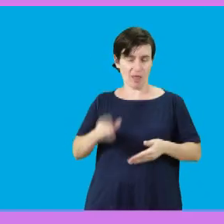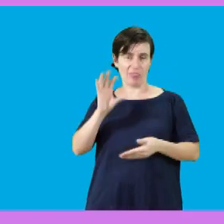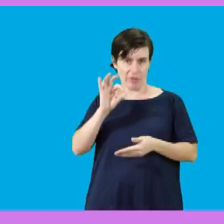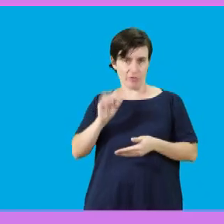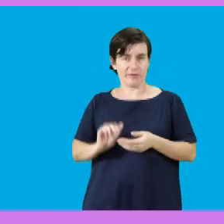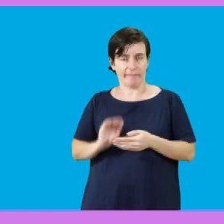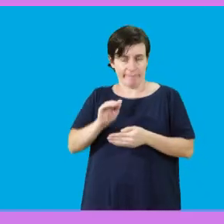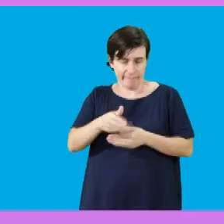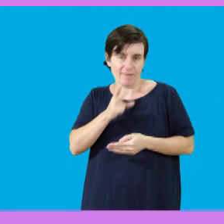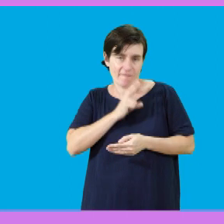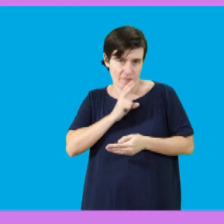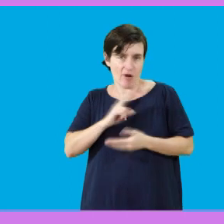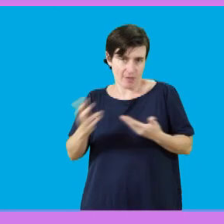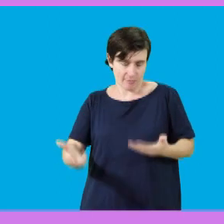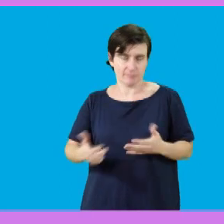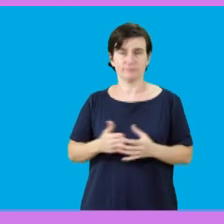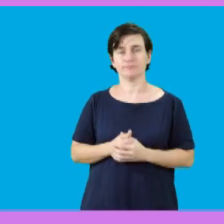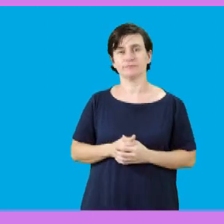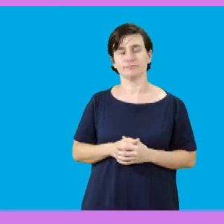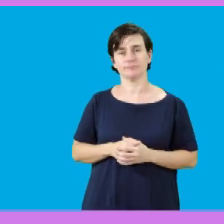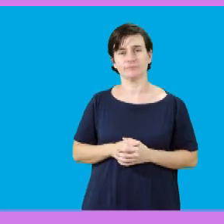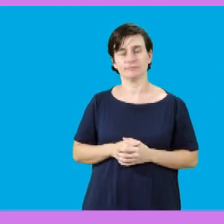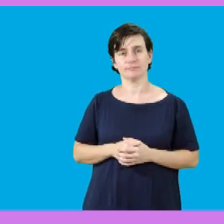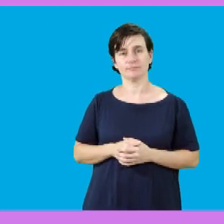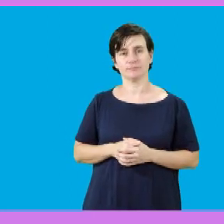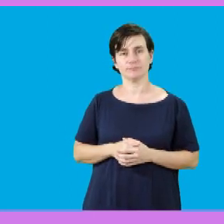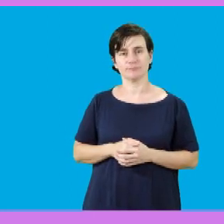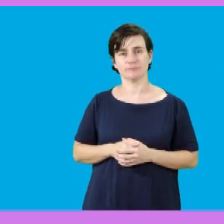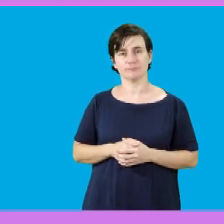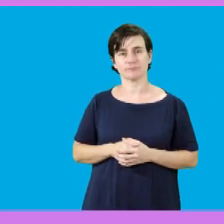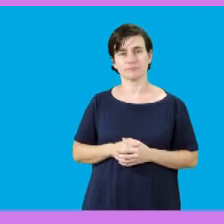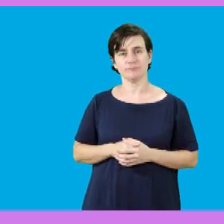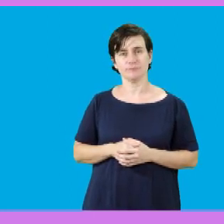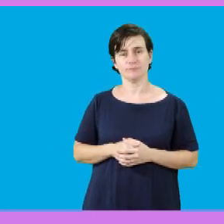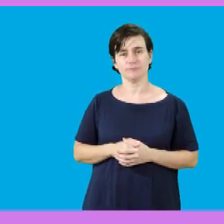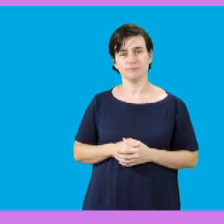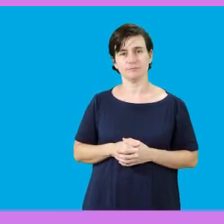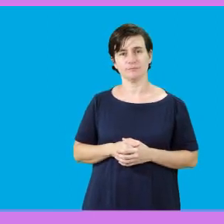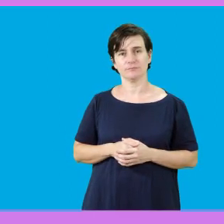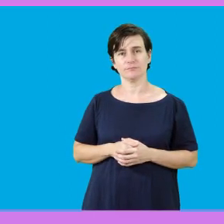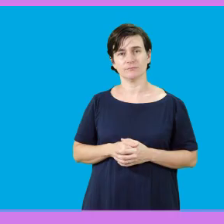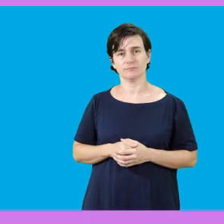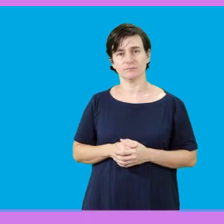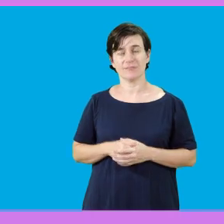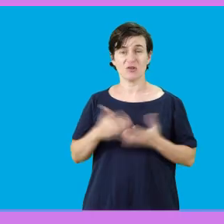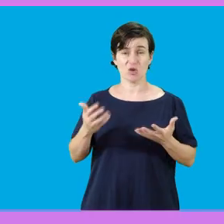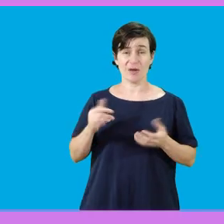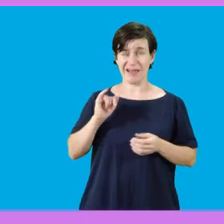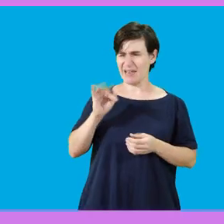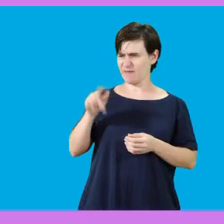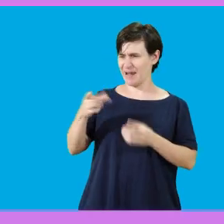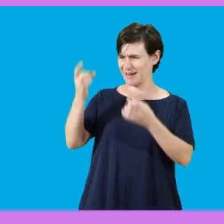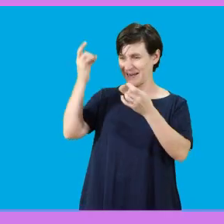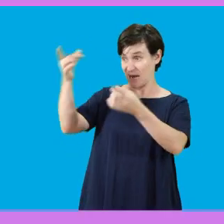we cannot have Wednesday being before and skip Thursday and have, so it's definitely Thursday. So we are trying to say that if ever